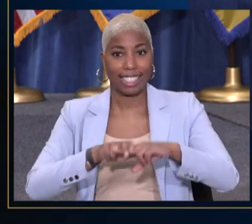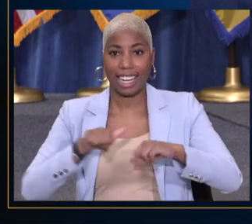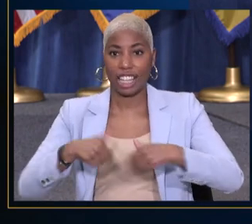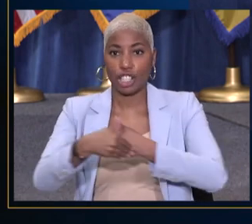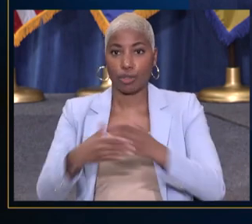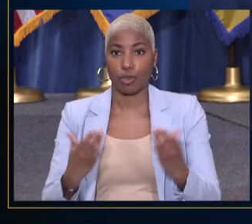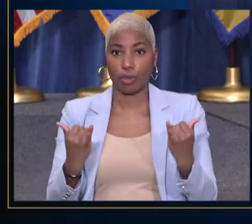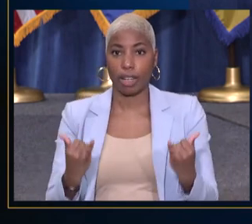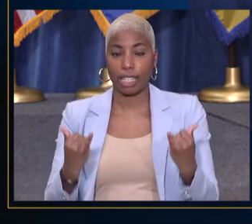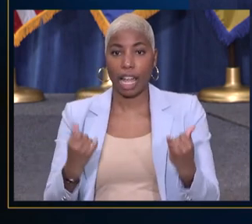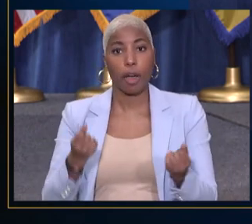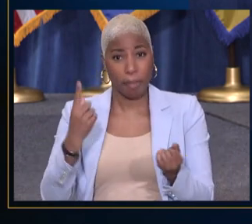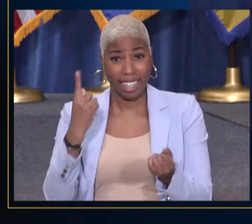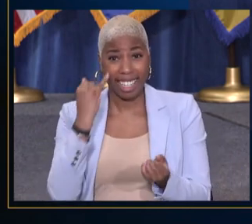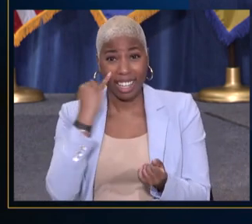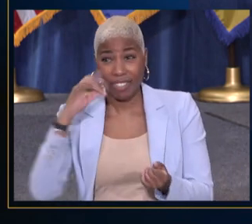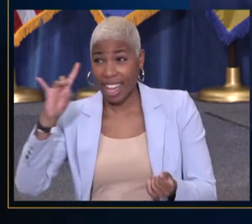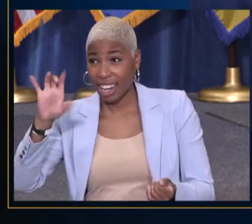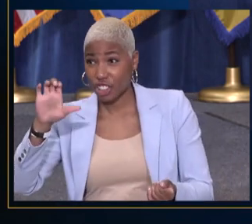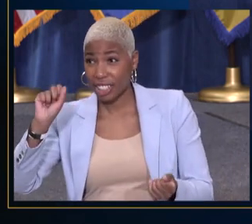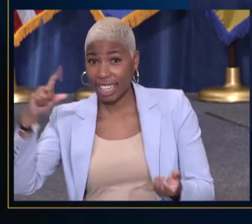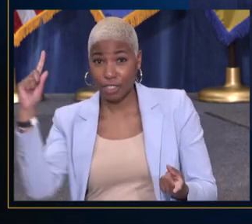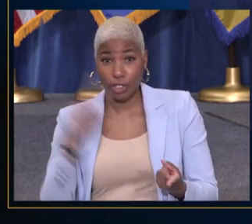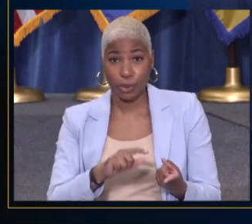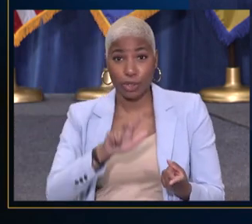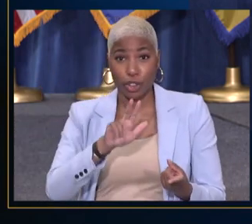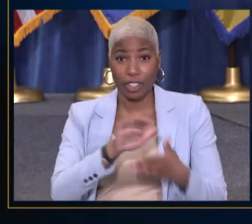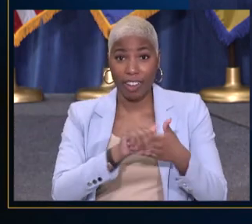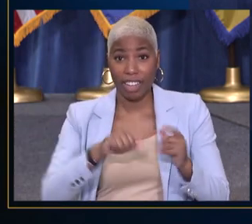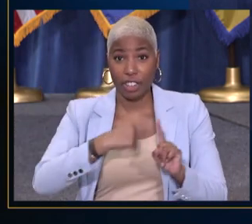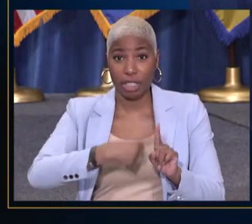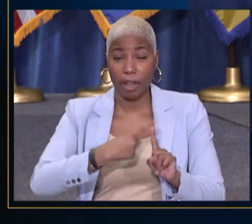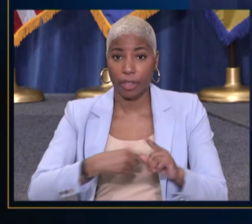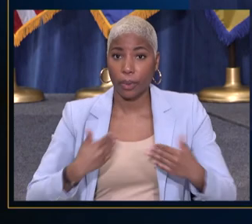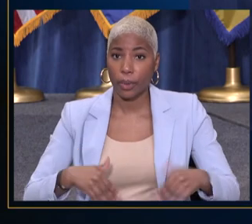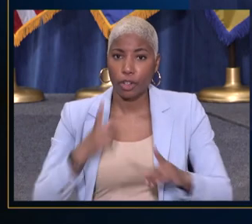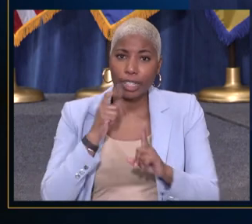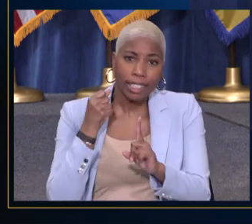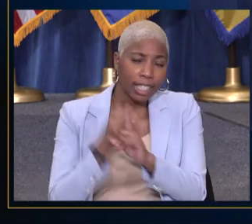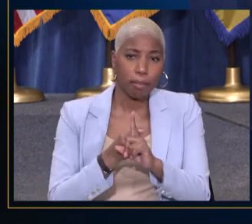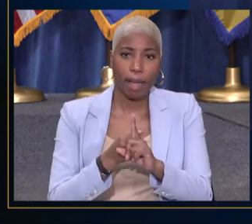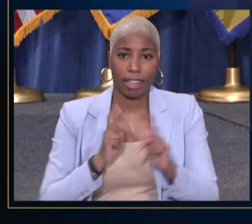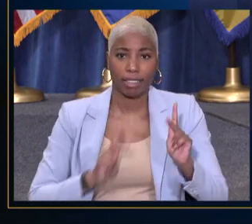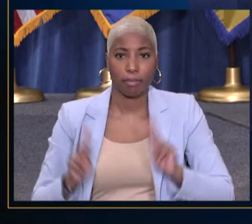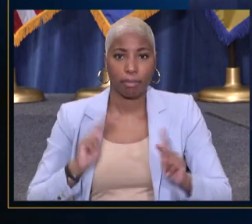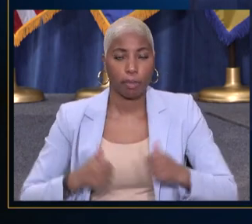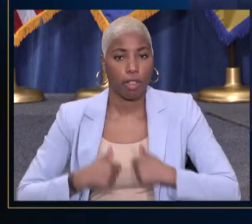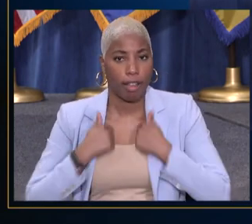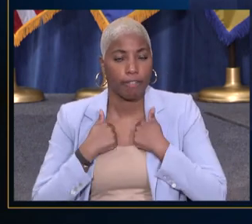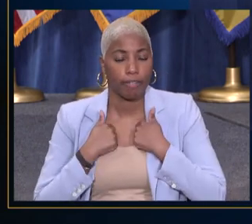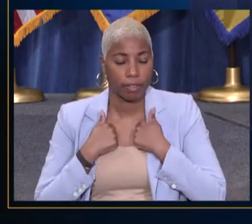to $35 a month, the difference that's made in people's lives,